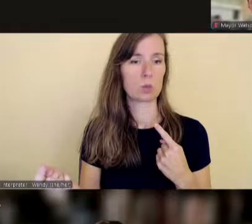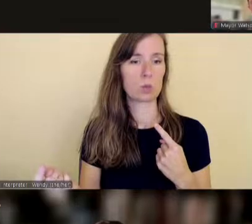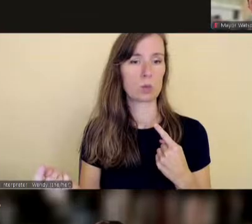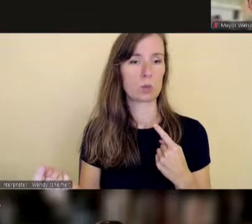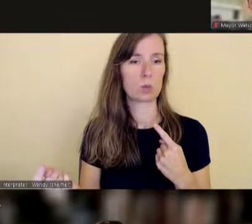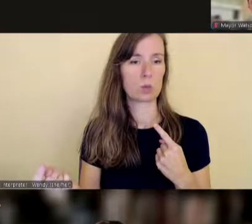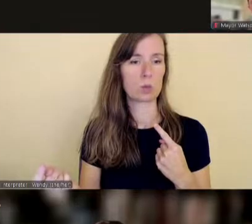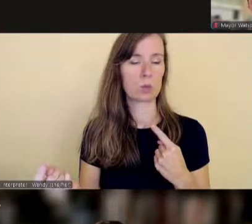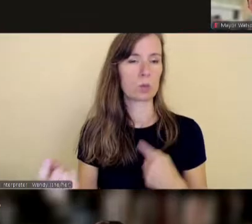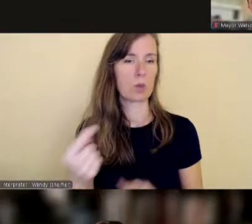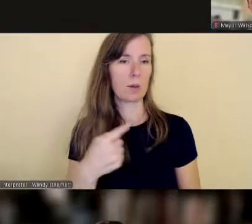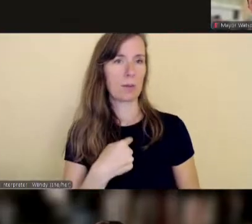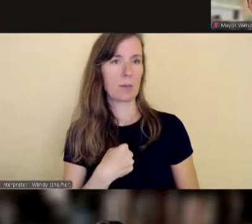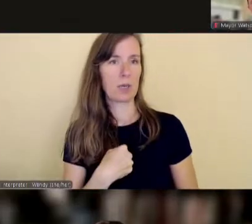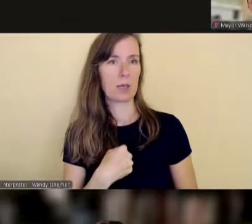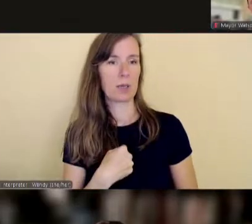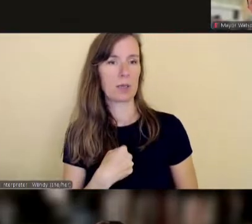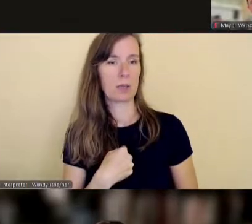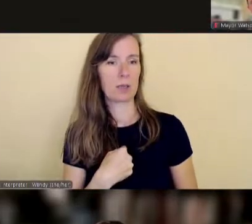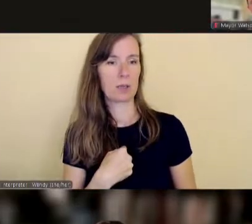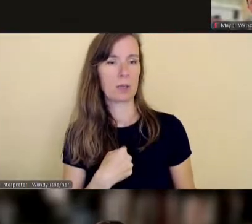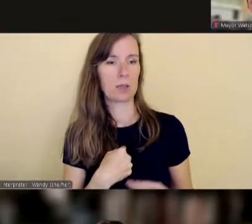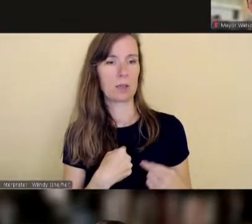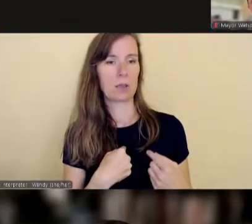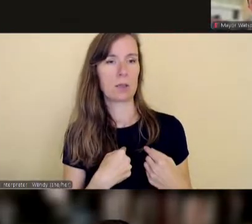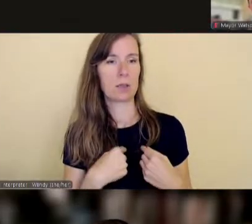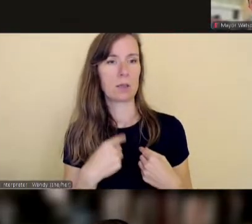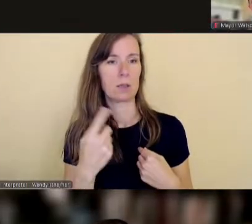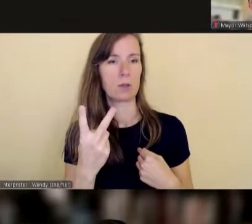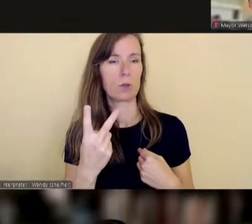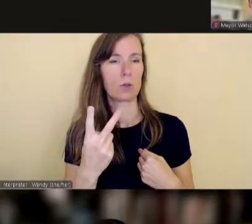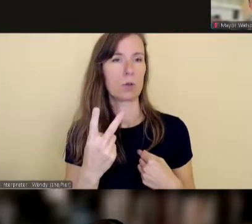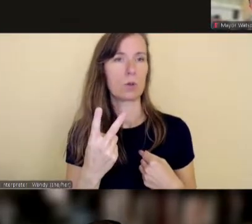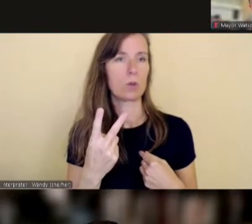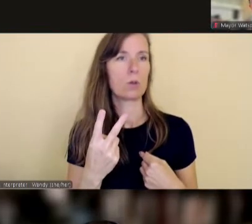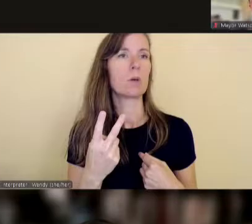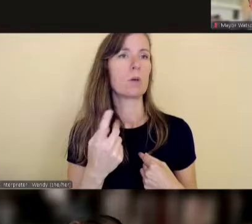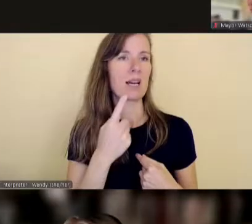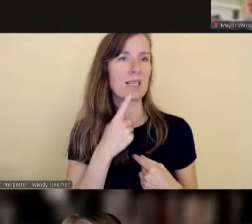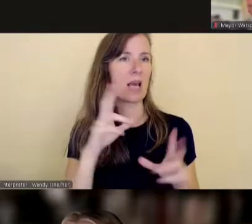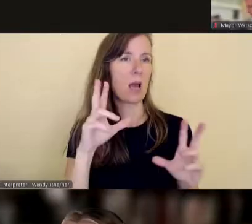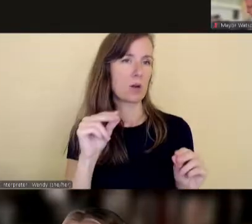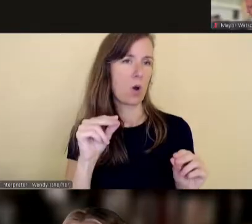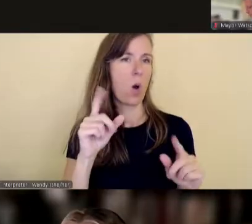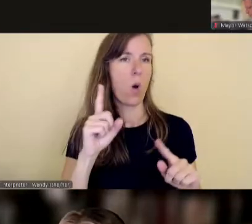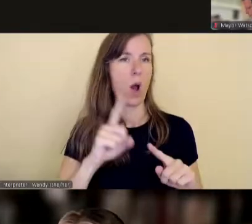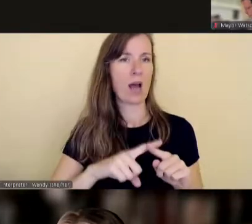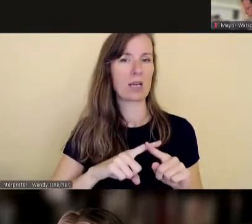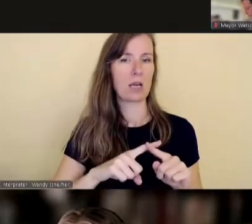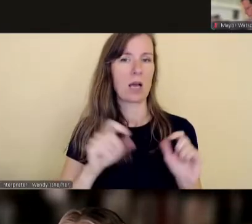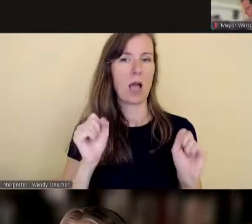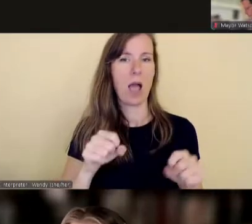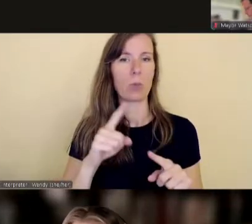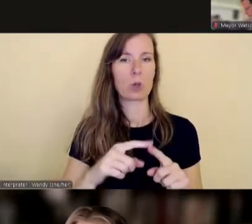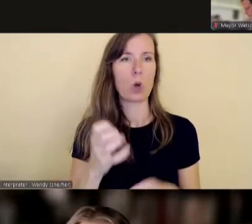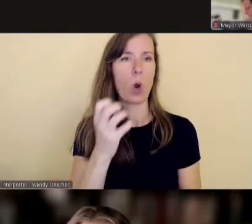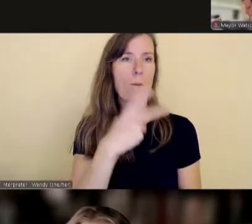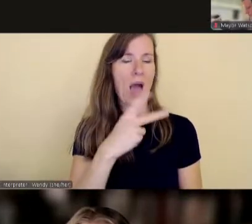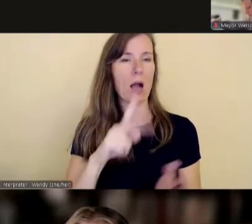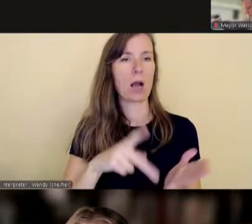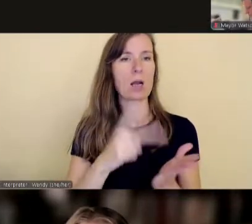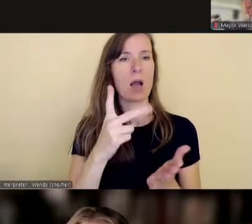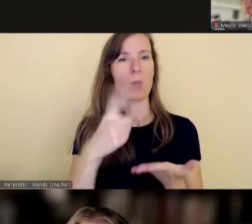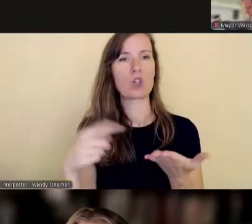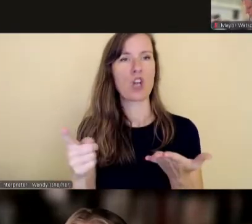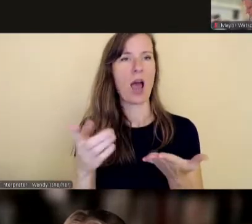Nay? I would say nay, and just so that we would be able to go back and double check before we actually approve it.